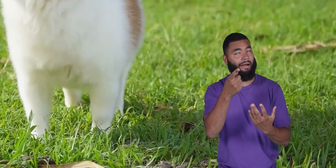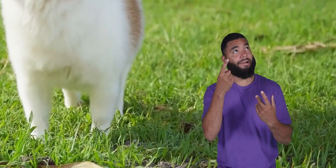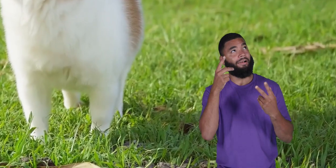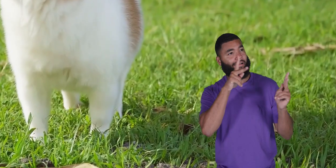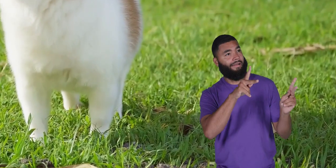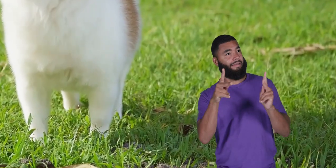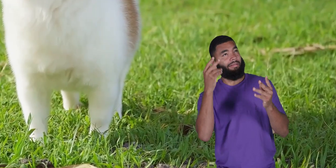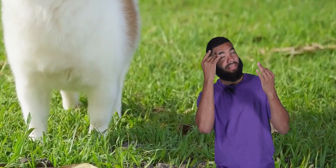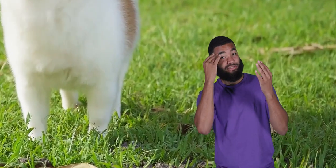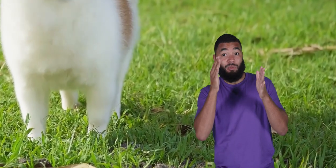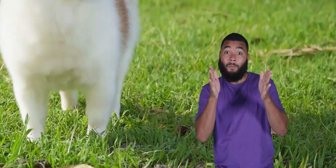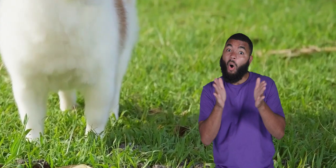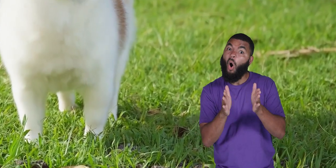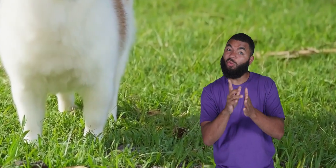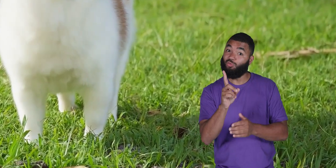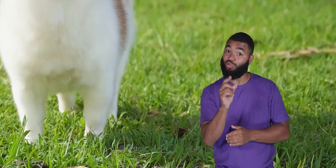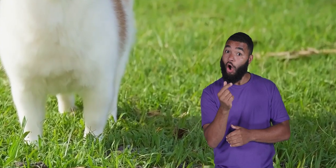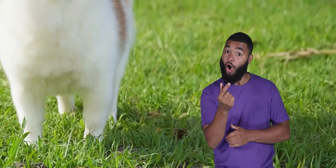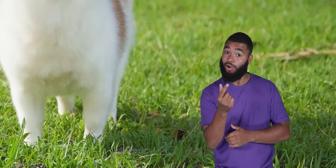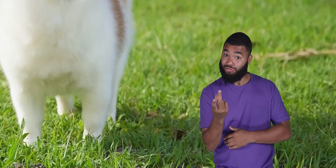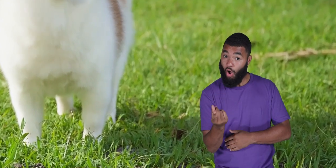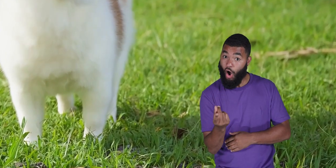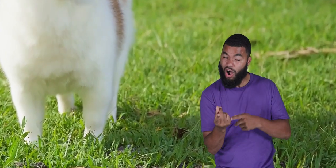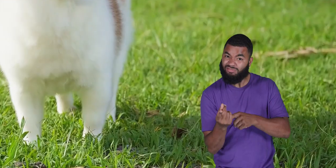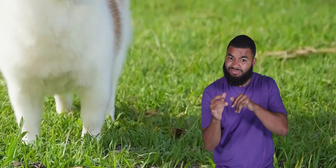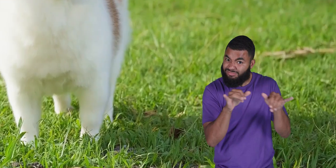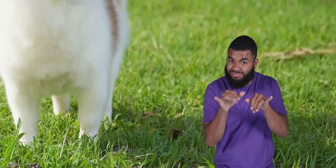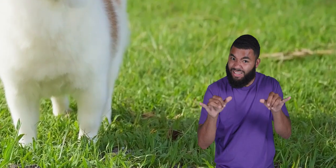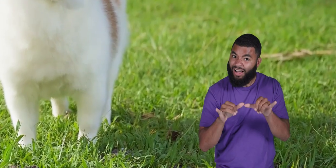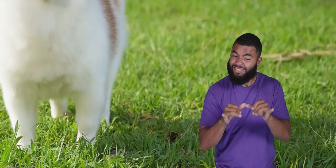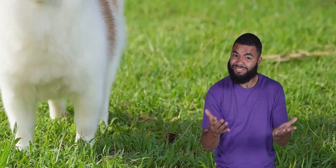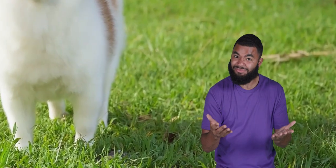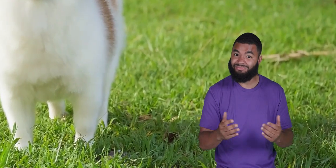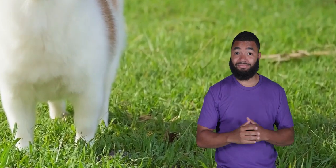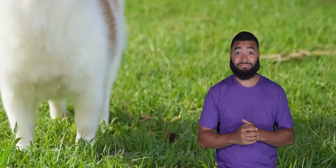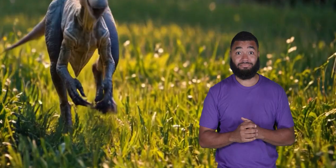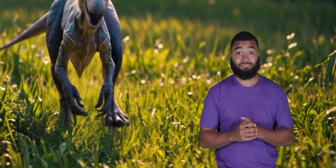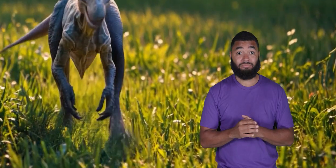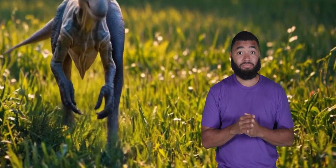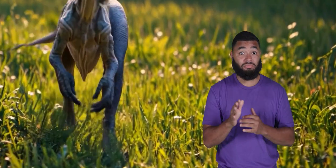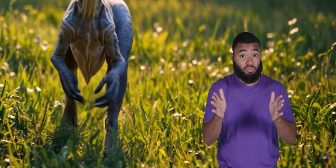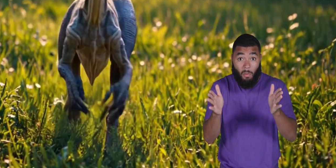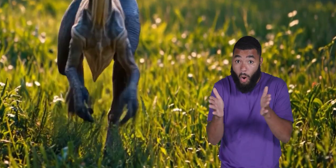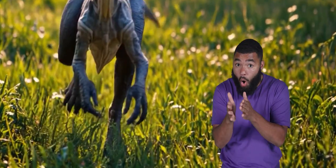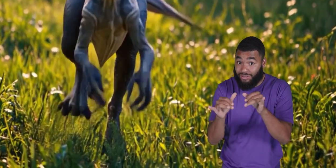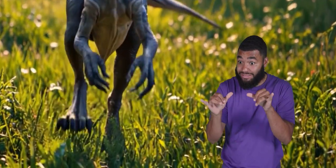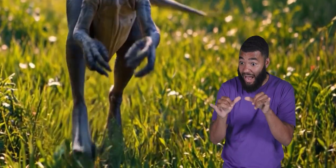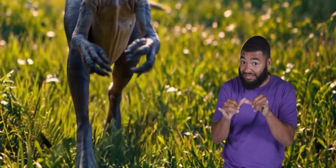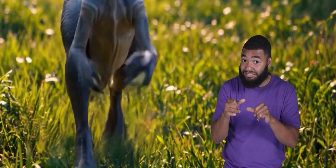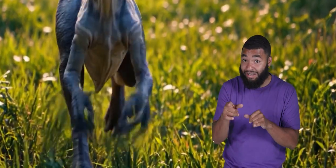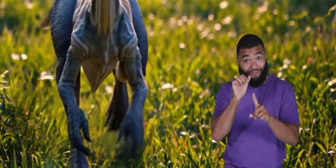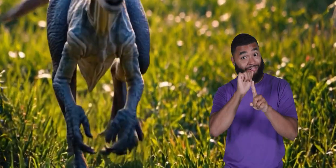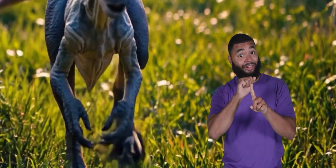Think of a small dog and you will have a good idea of the size of this small dino. Don't let its small size